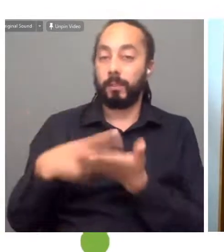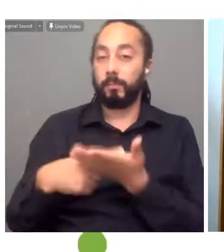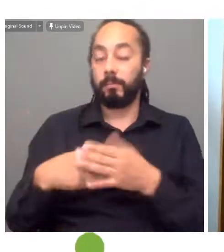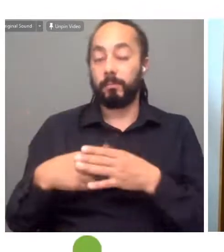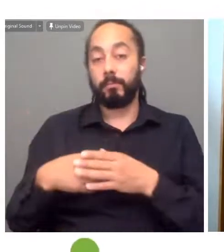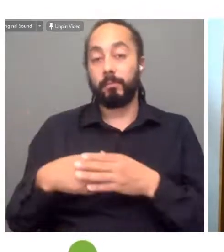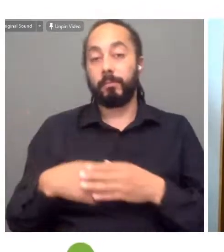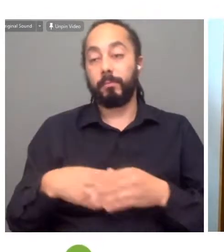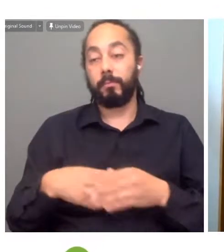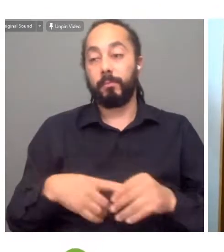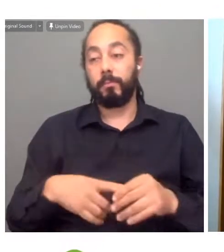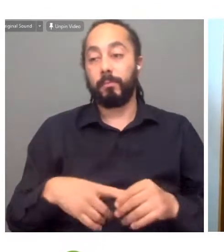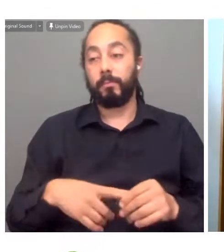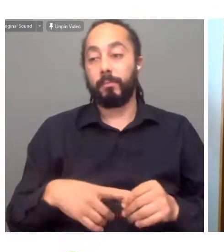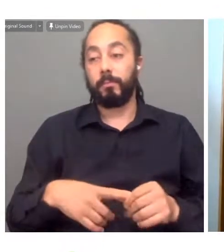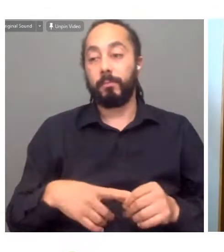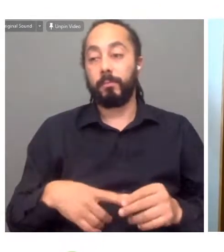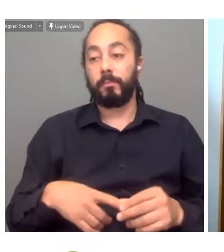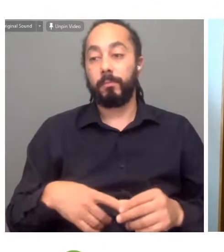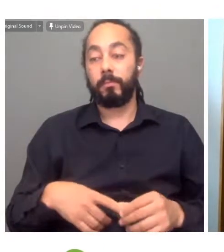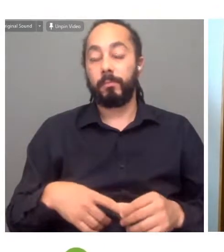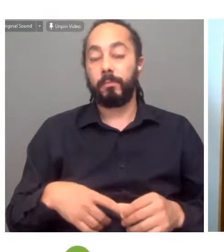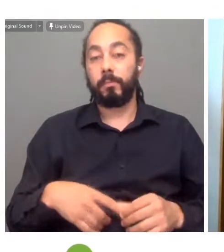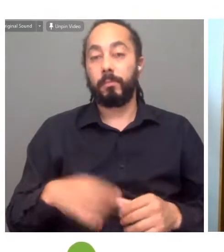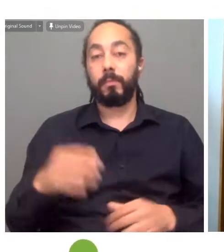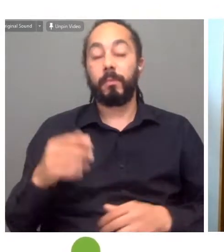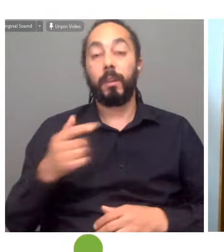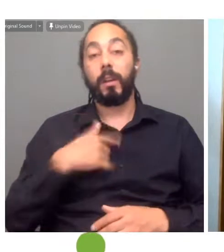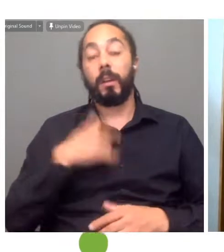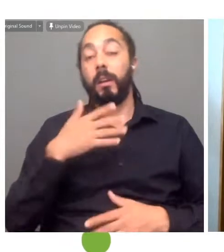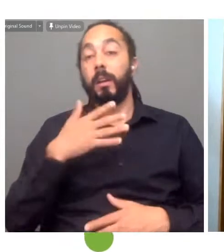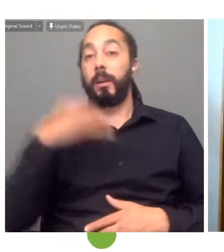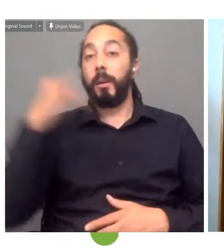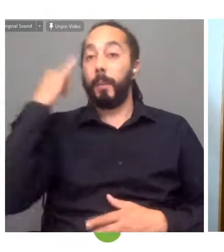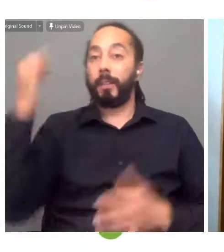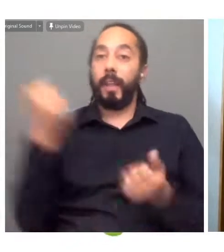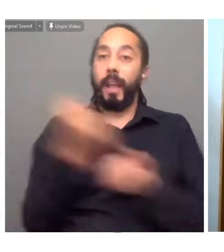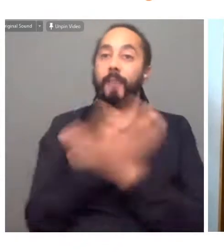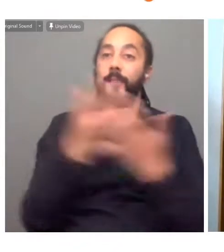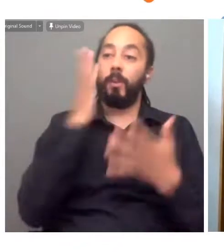like many of you, I imagine, that you know everything's going to go online now,